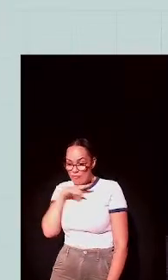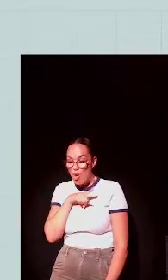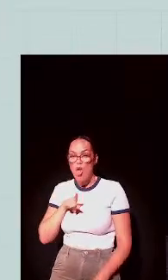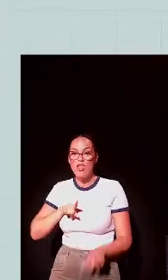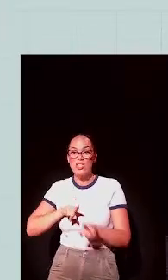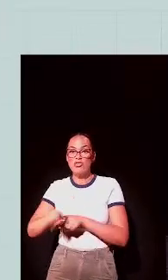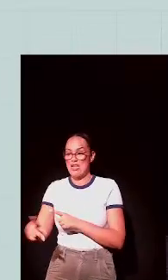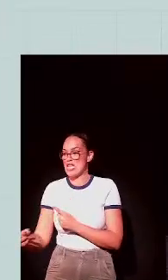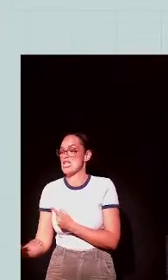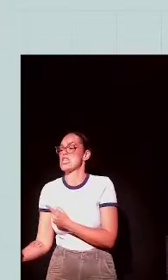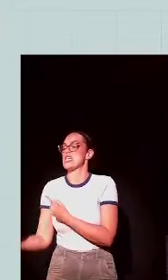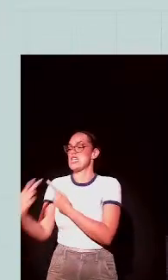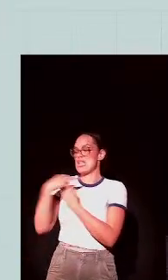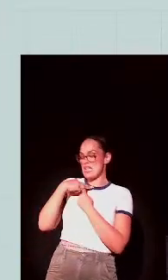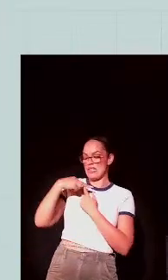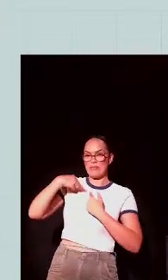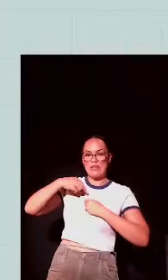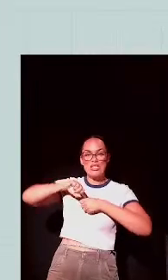and pushed